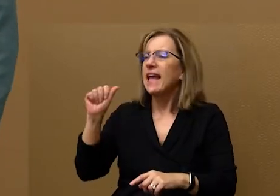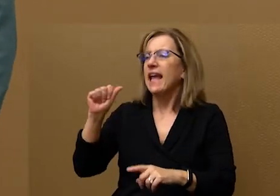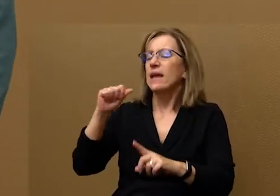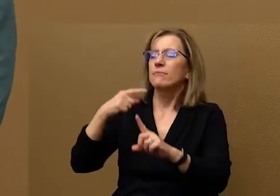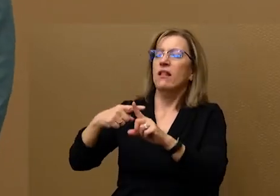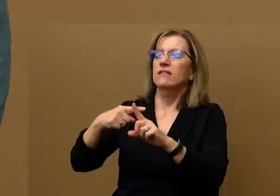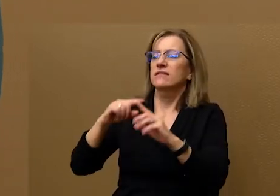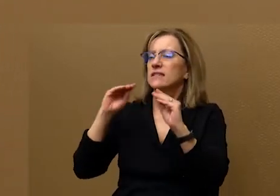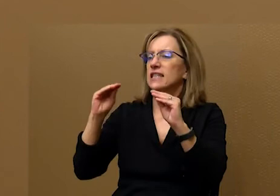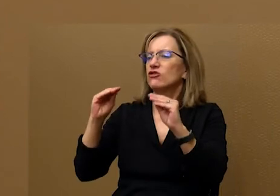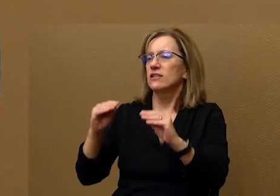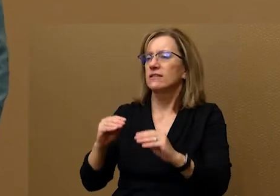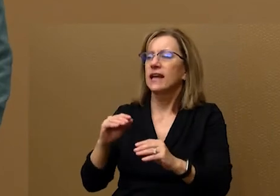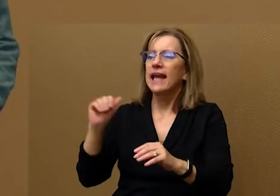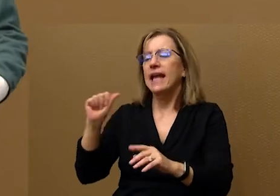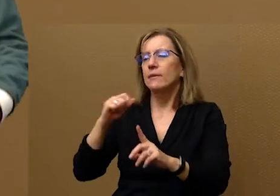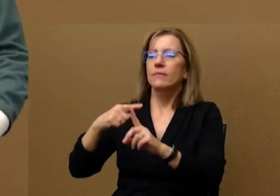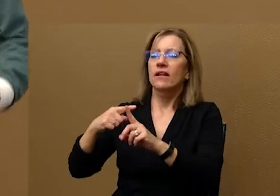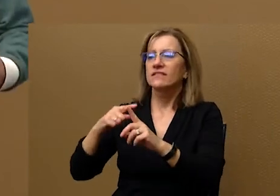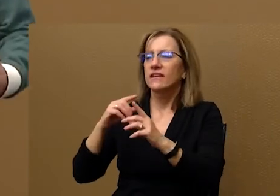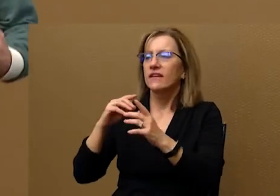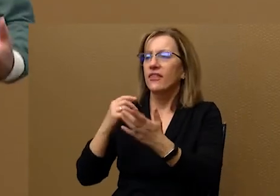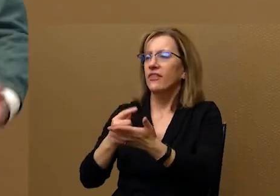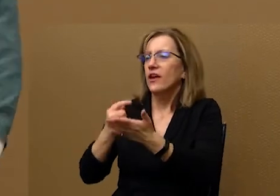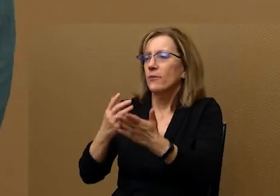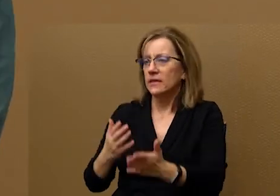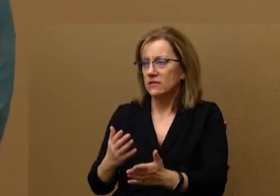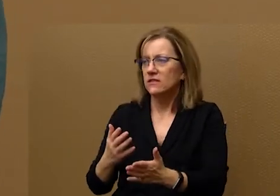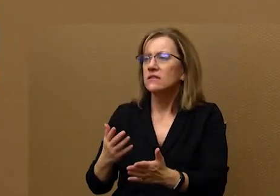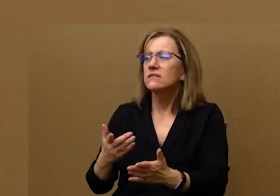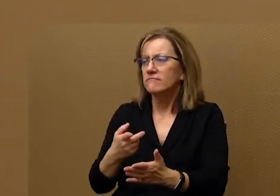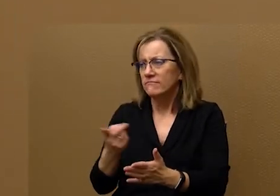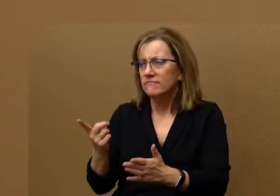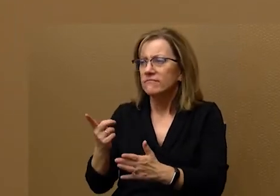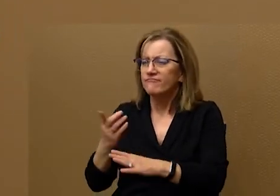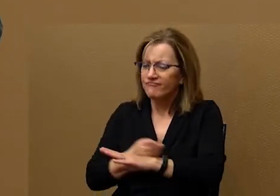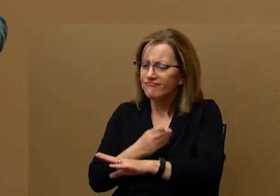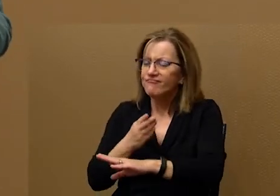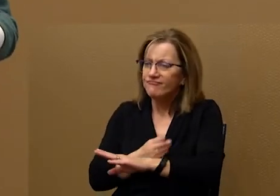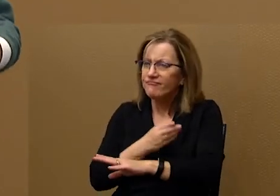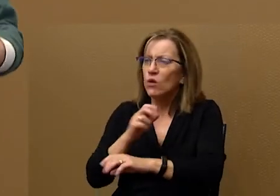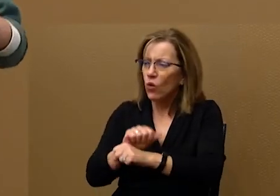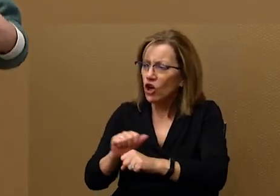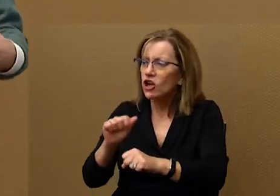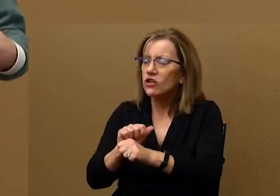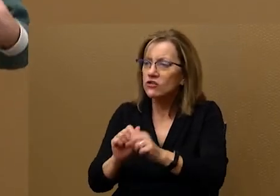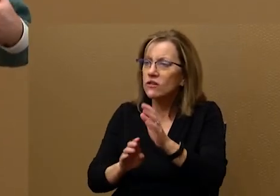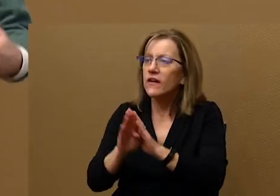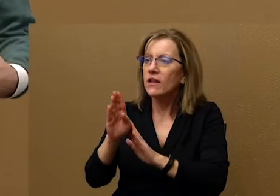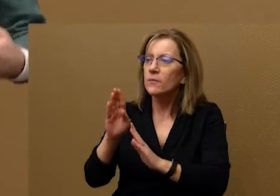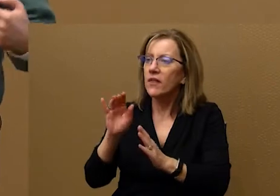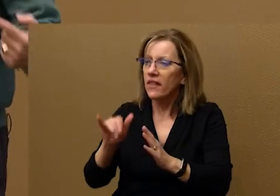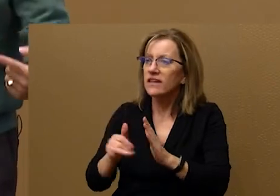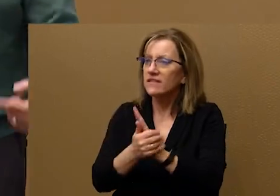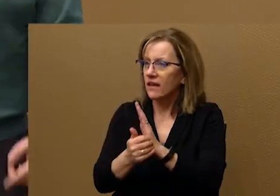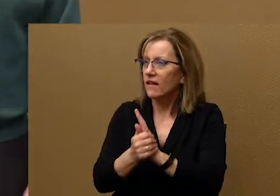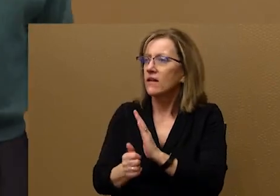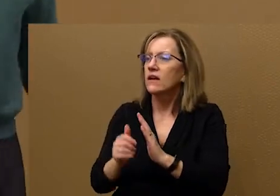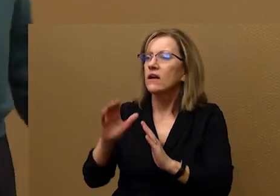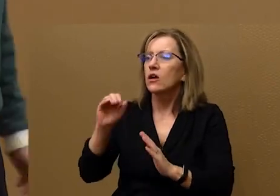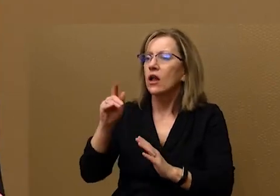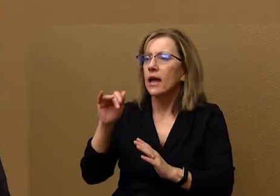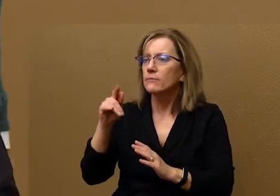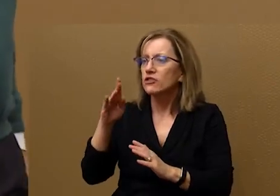A+ therapist. Work to develop those skills. Collaborative problem solving is a good way to practice to develop